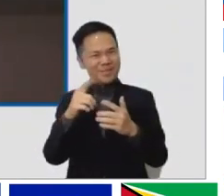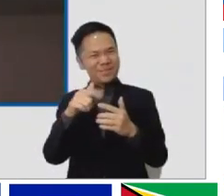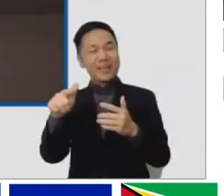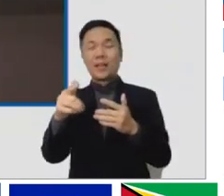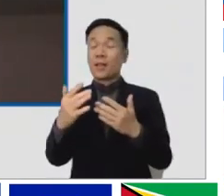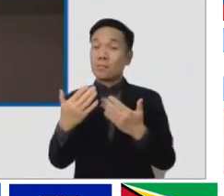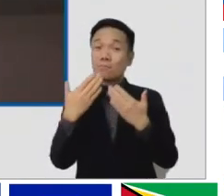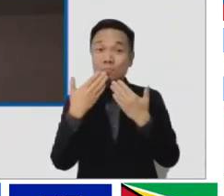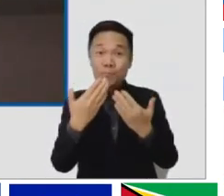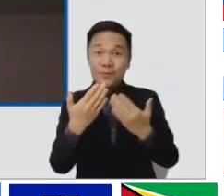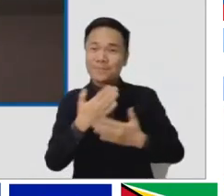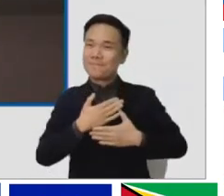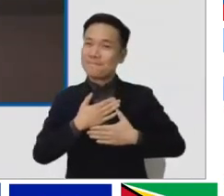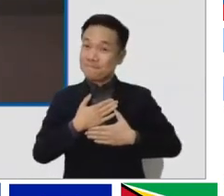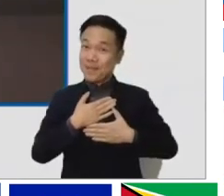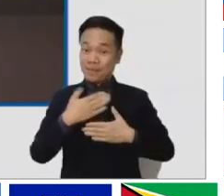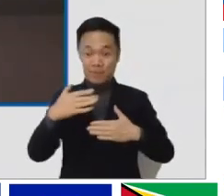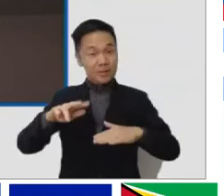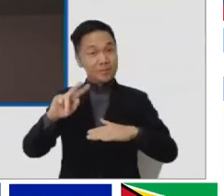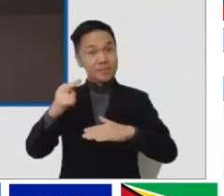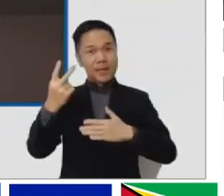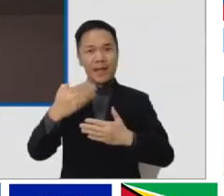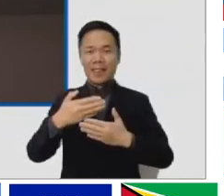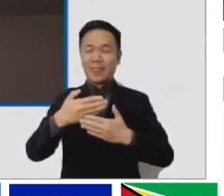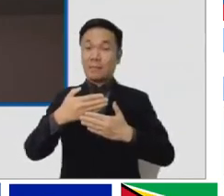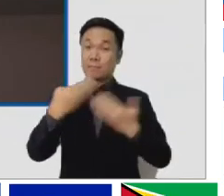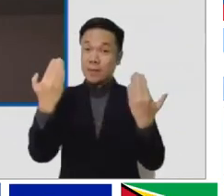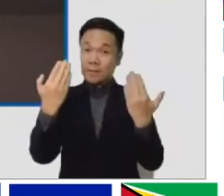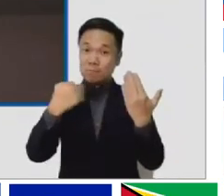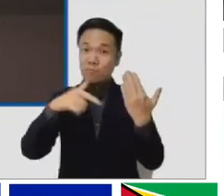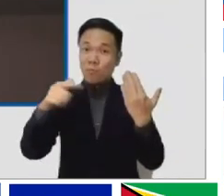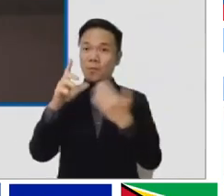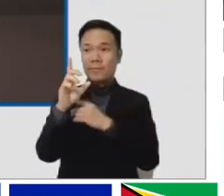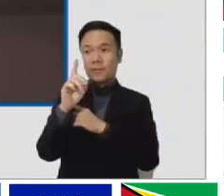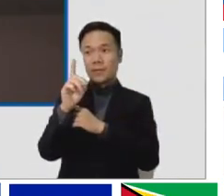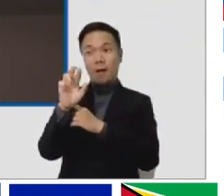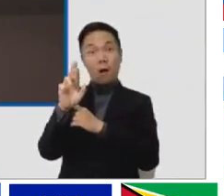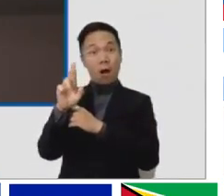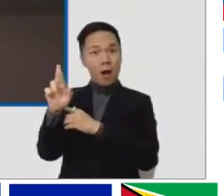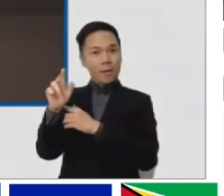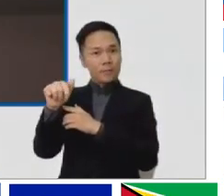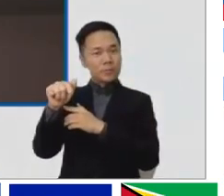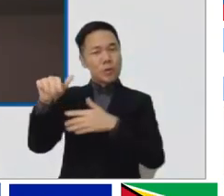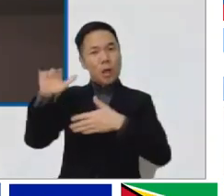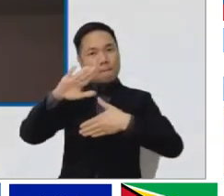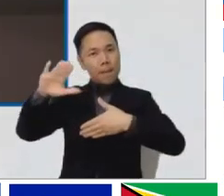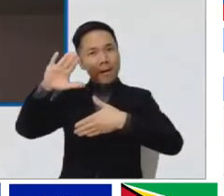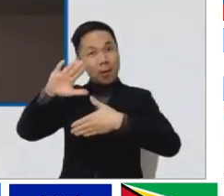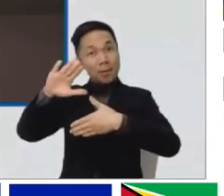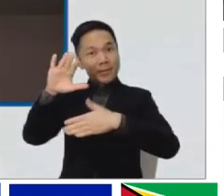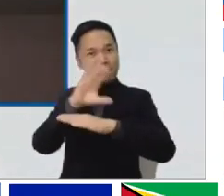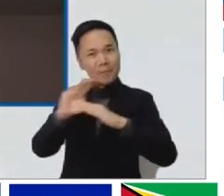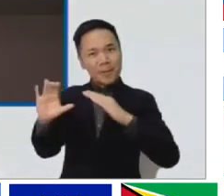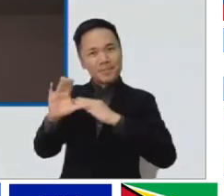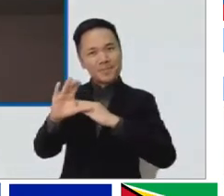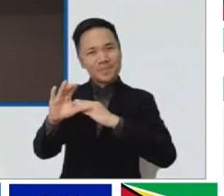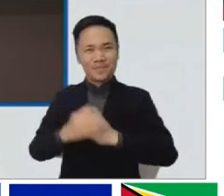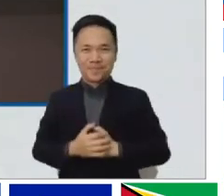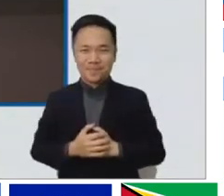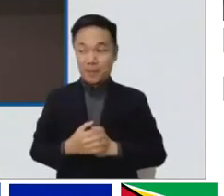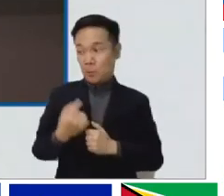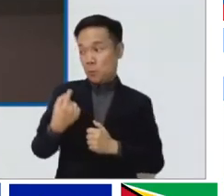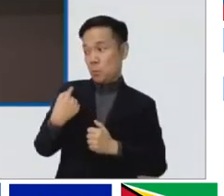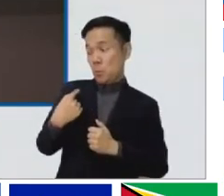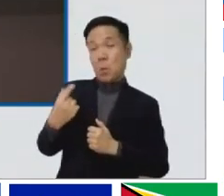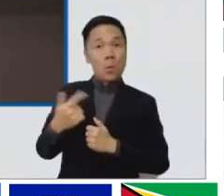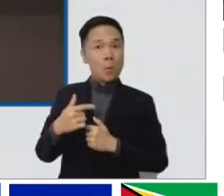for Disaster Risk Reduction in the Americas and the Caribbean. So earlier we had our concurrent sessions, and now we're getting down